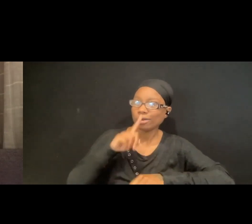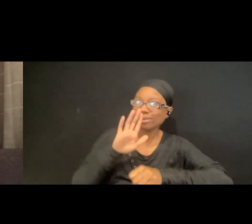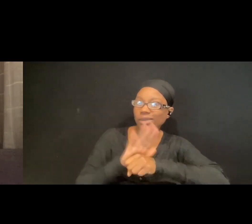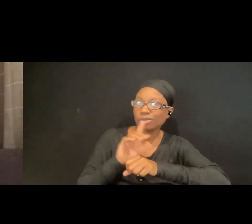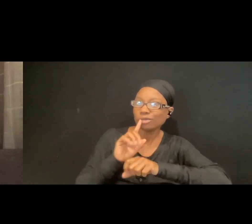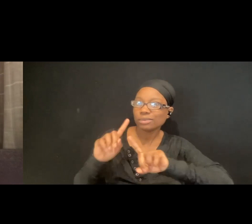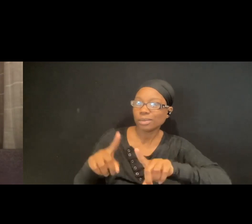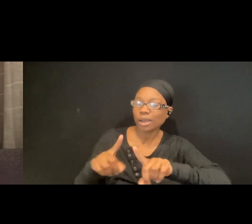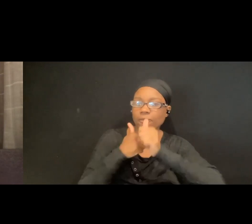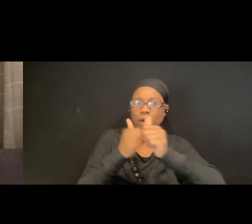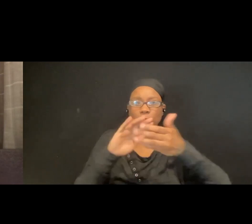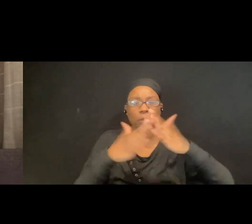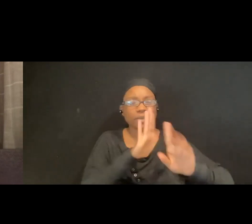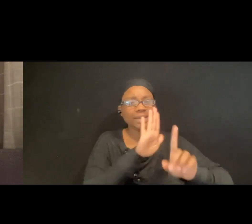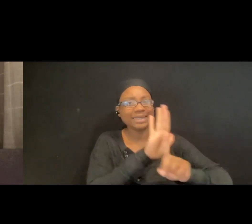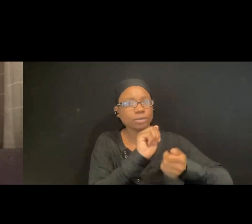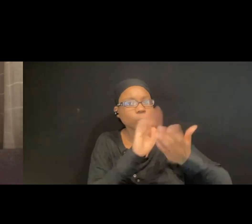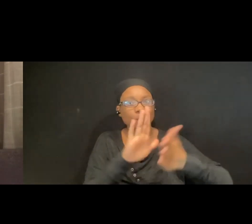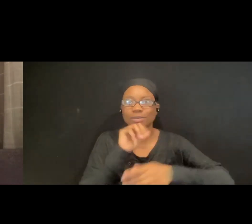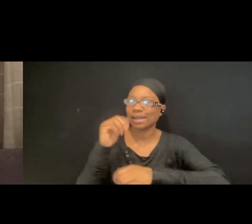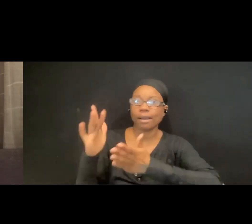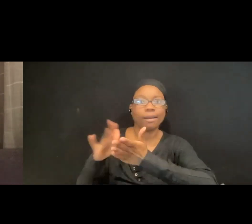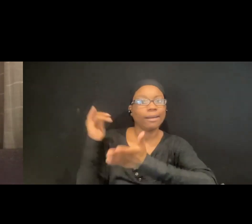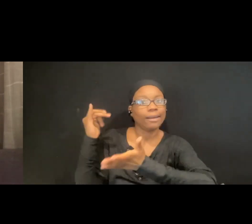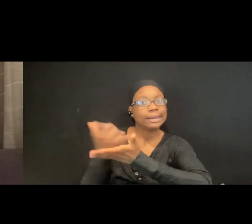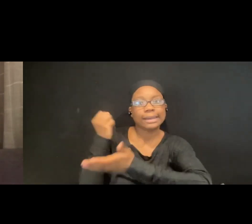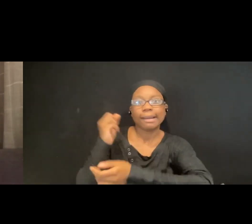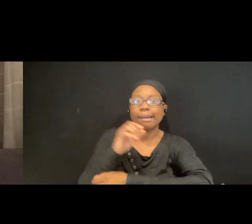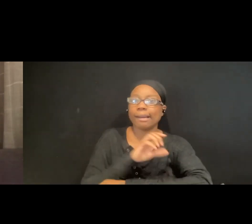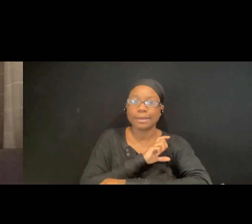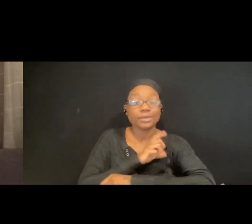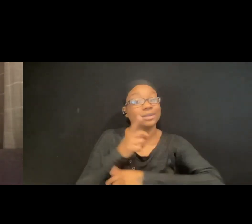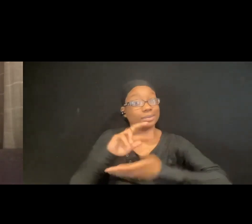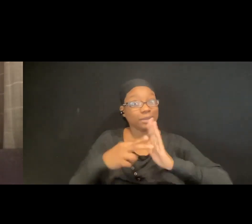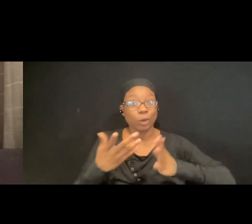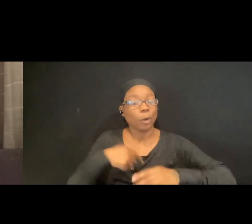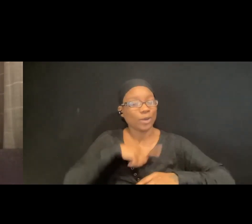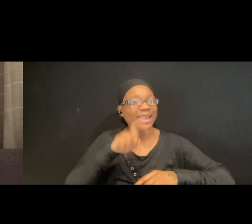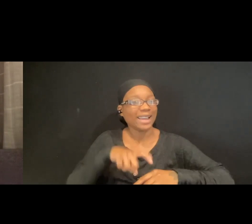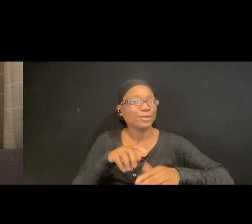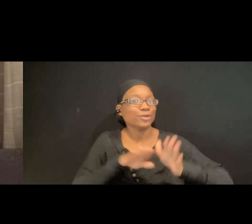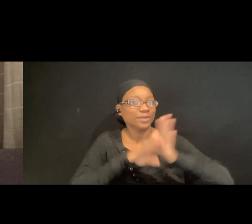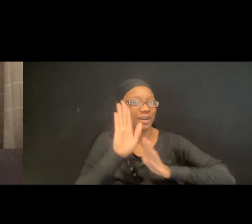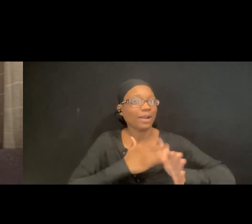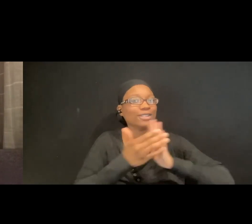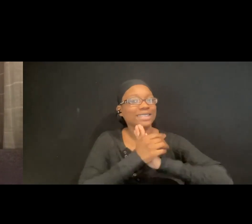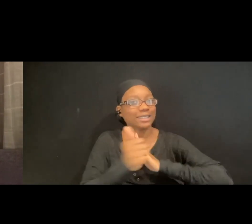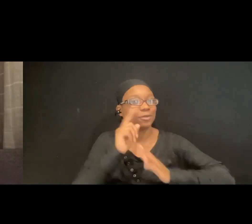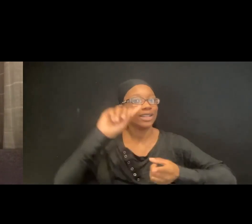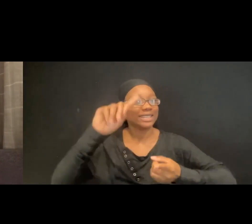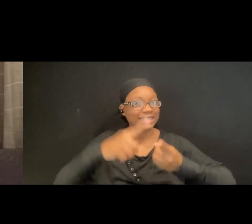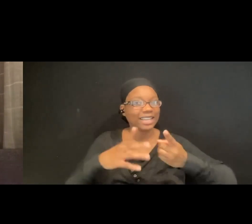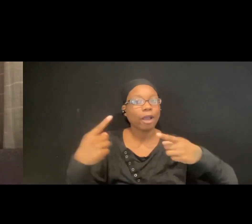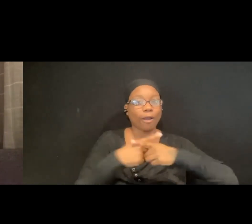way and not using the cops. And so we had to build on those skills if we were going to keep showing up. And so the